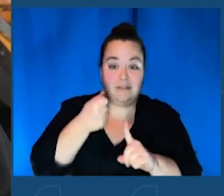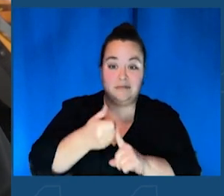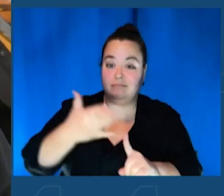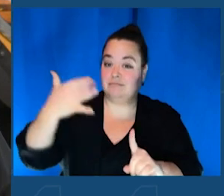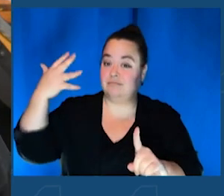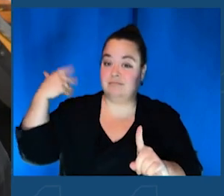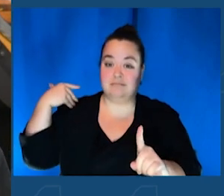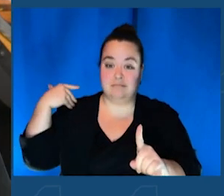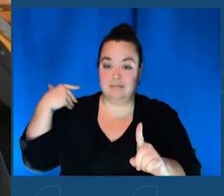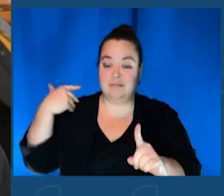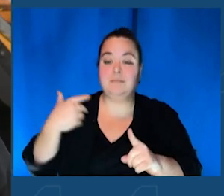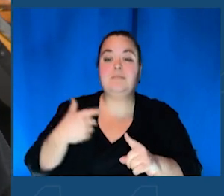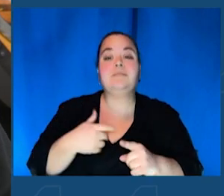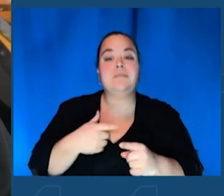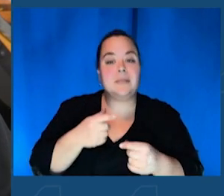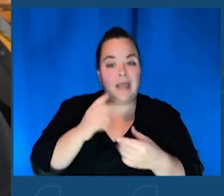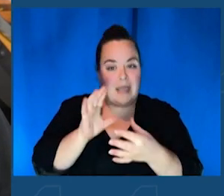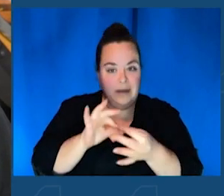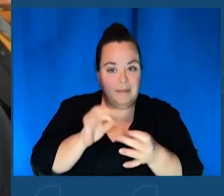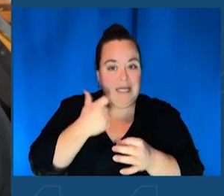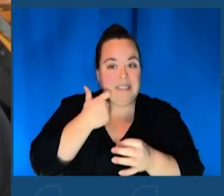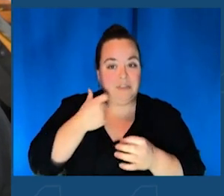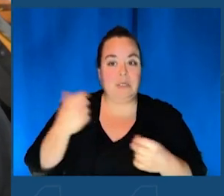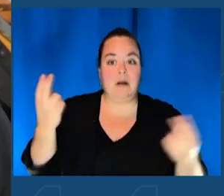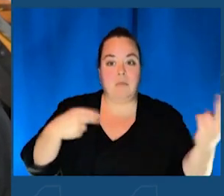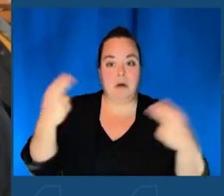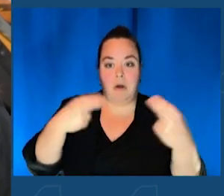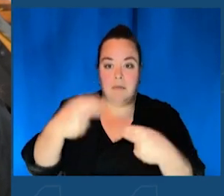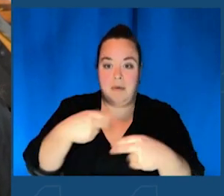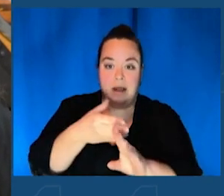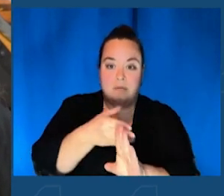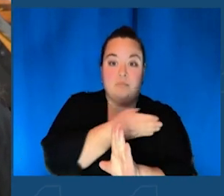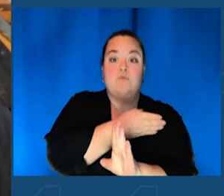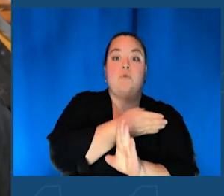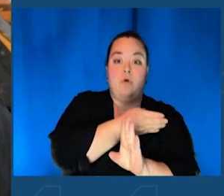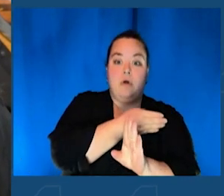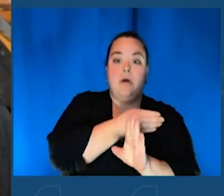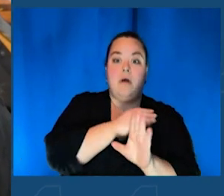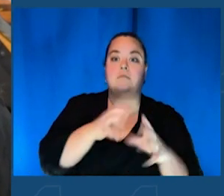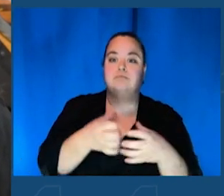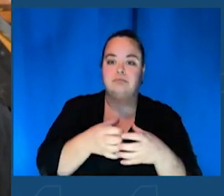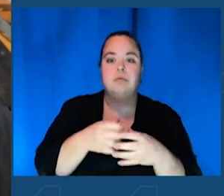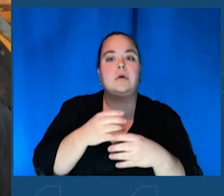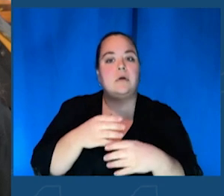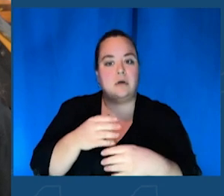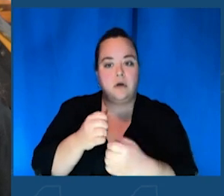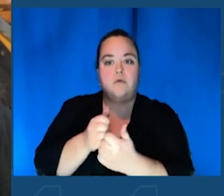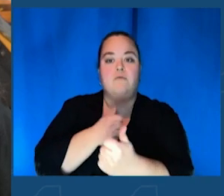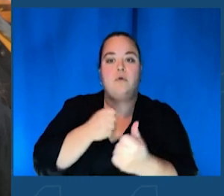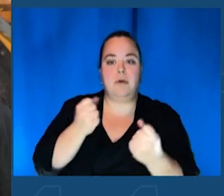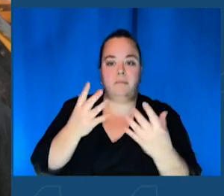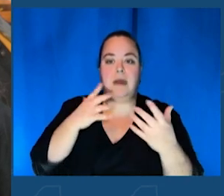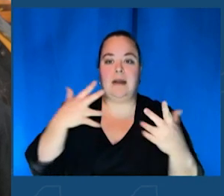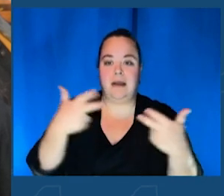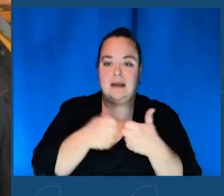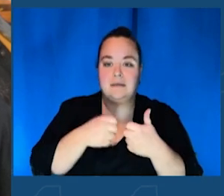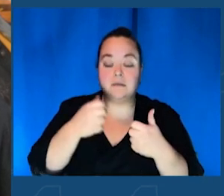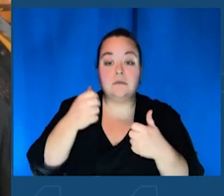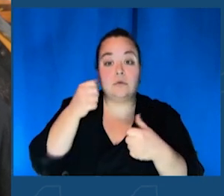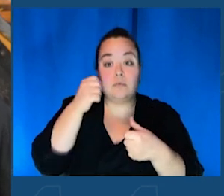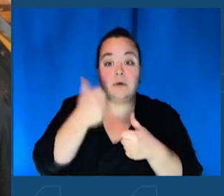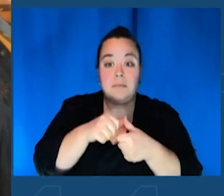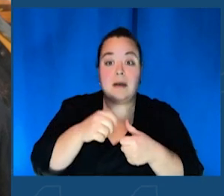bringing resources here early on, I think that averted many accidents. You look back to 2014, there were literally thousands of